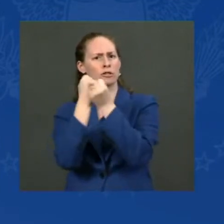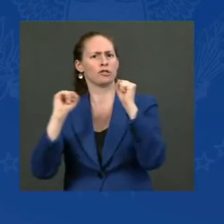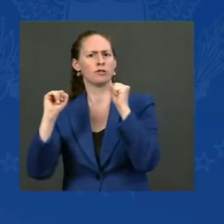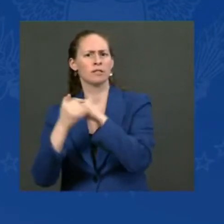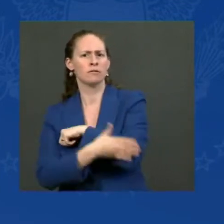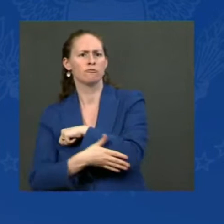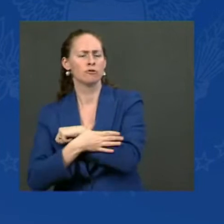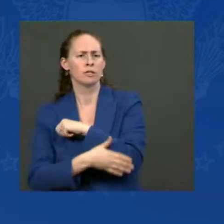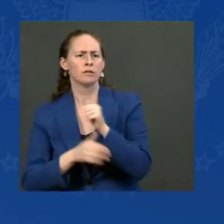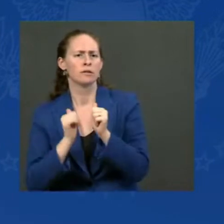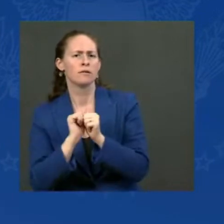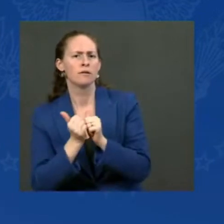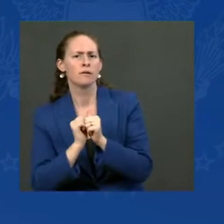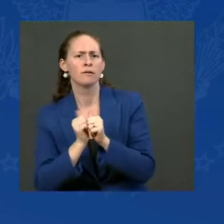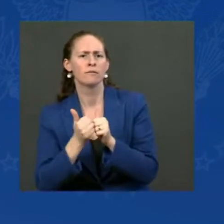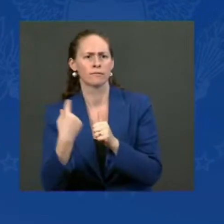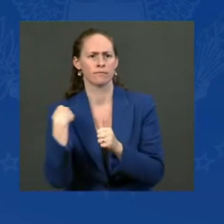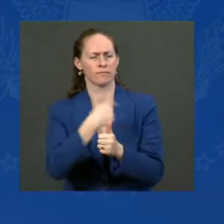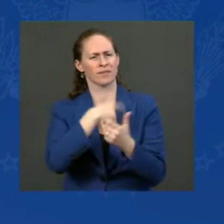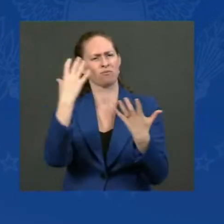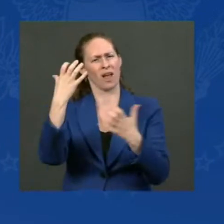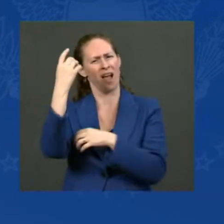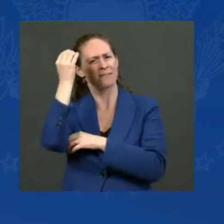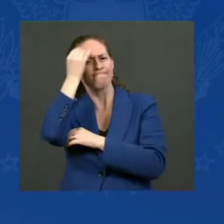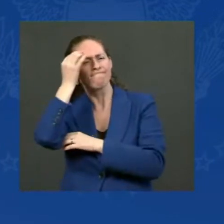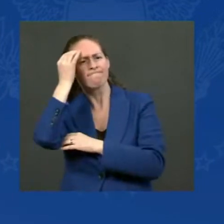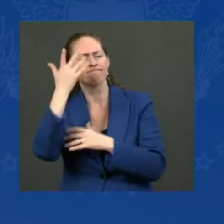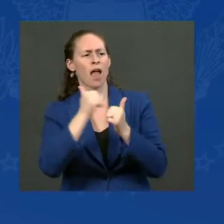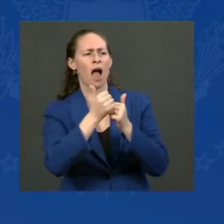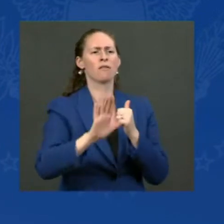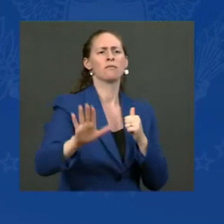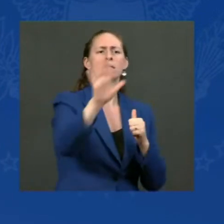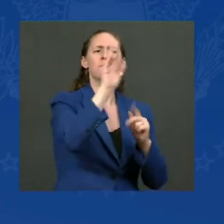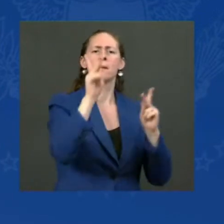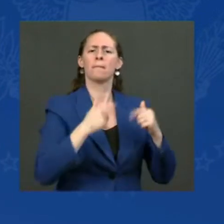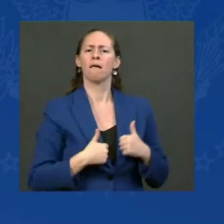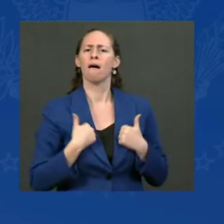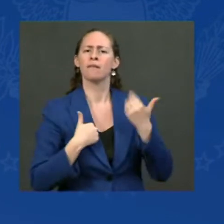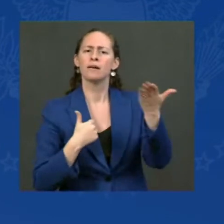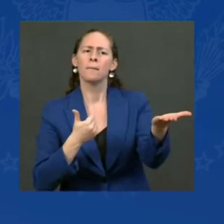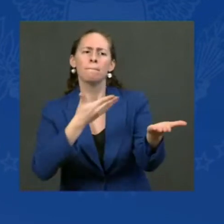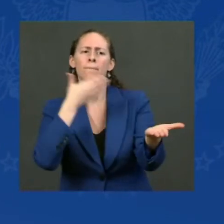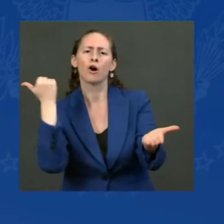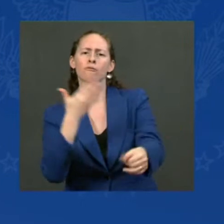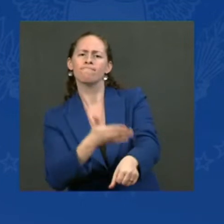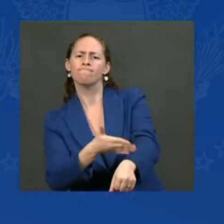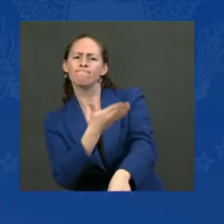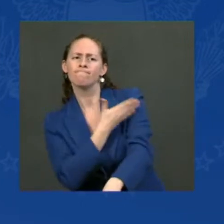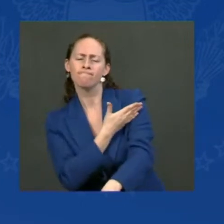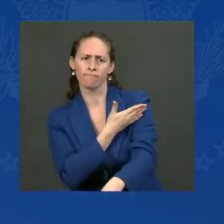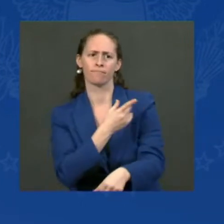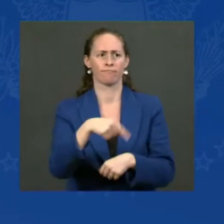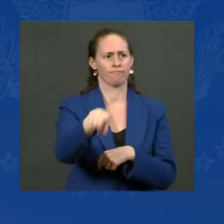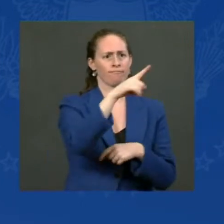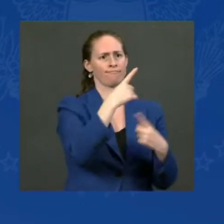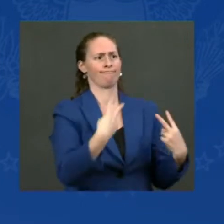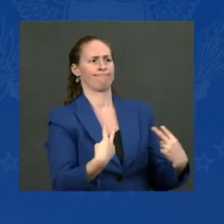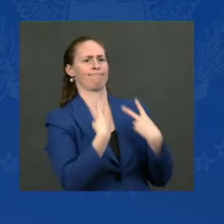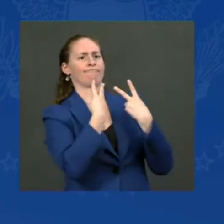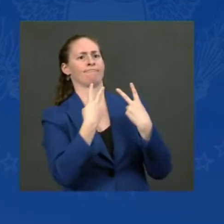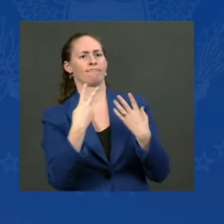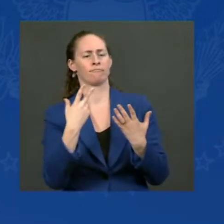to improve the lives of the people all over the world who see that their governments are not serving their